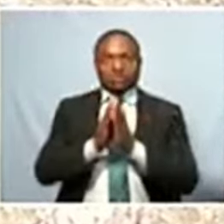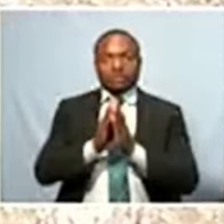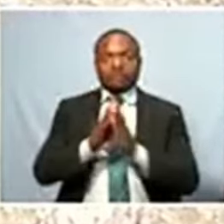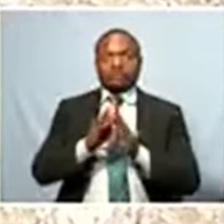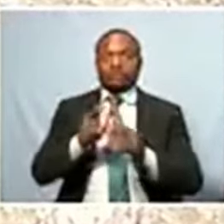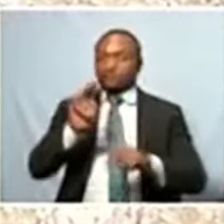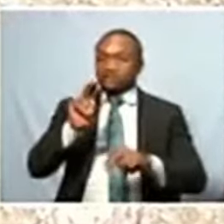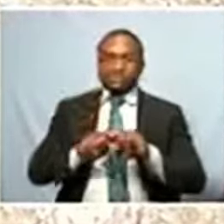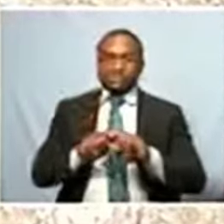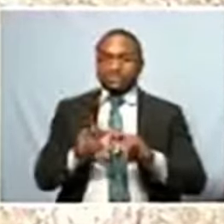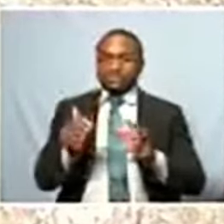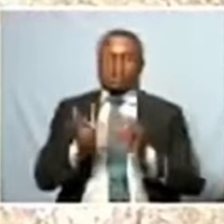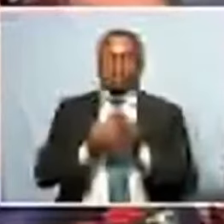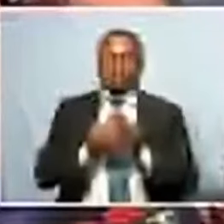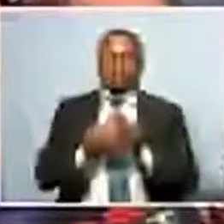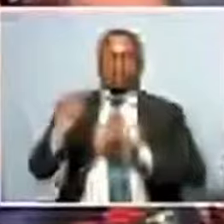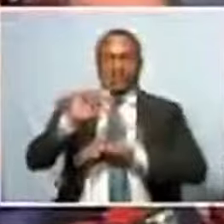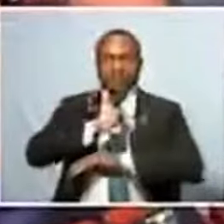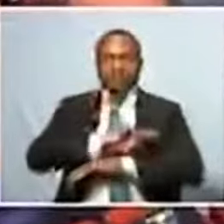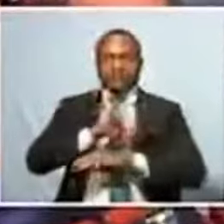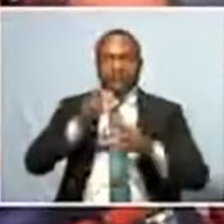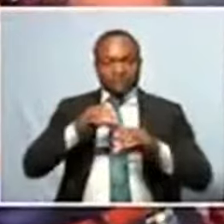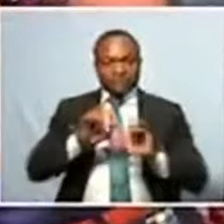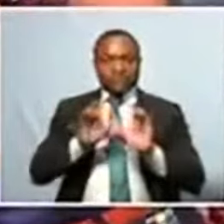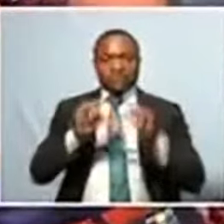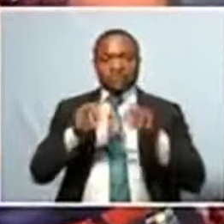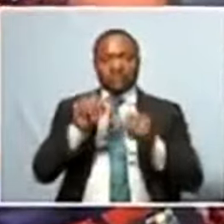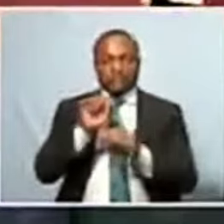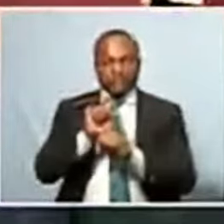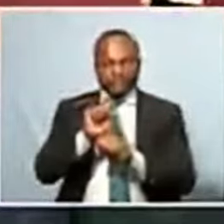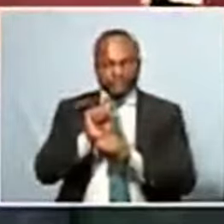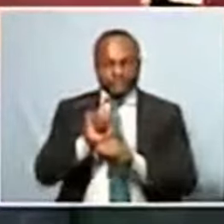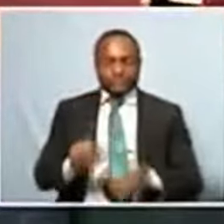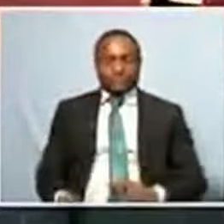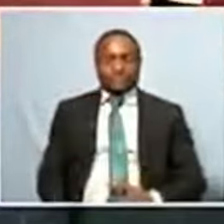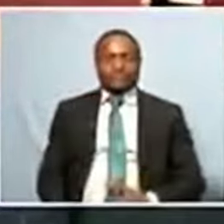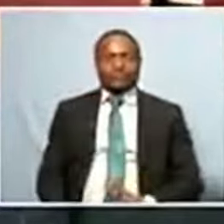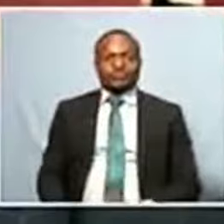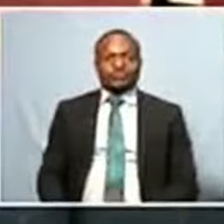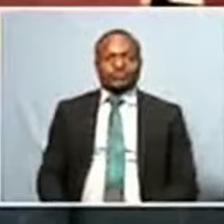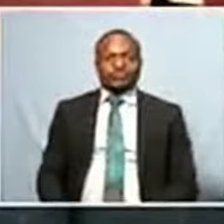again. Day for resumption of committee work.